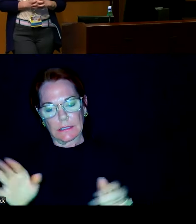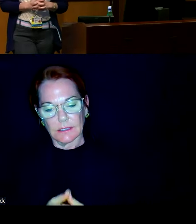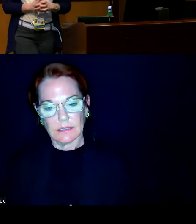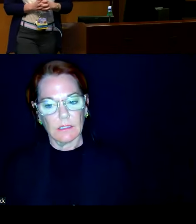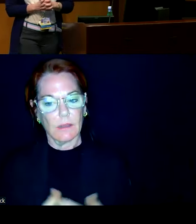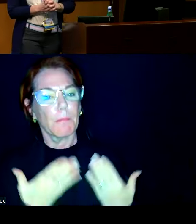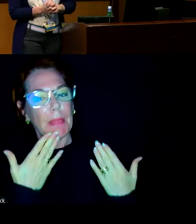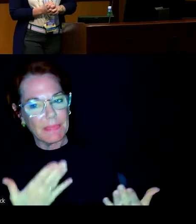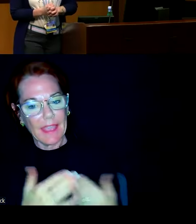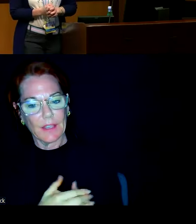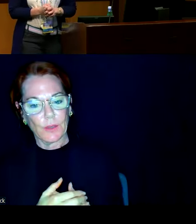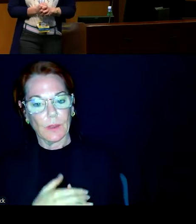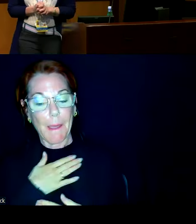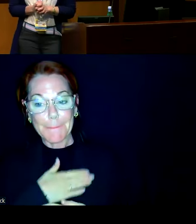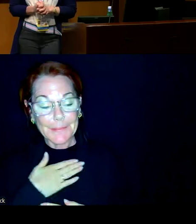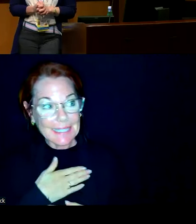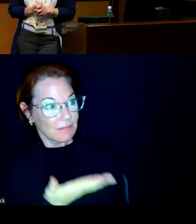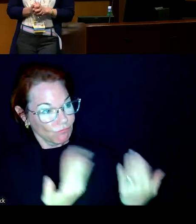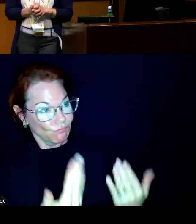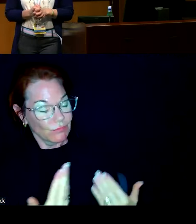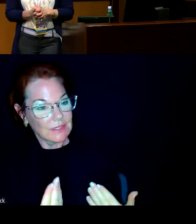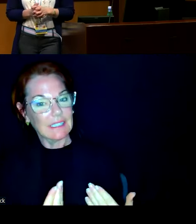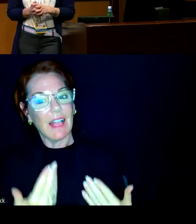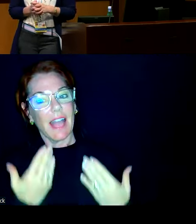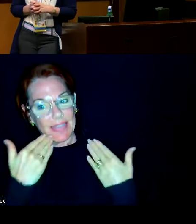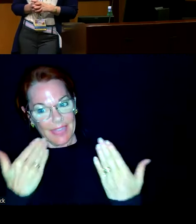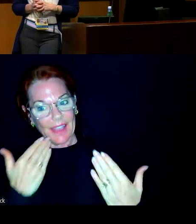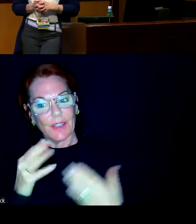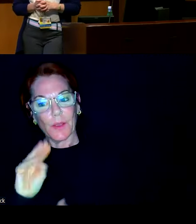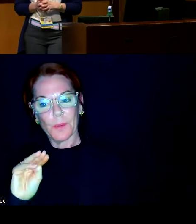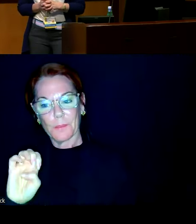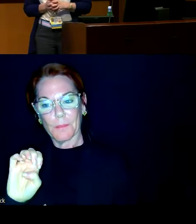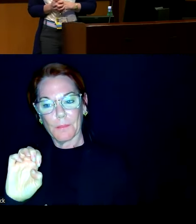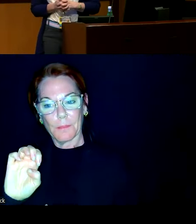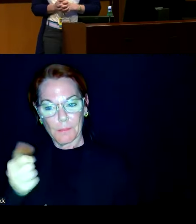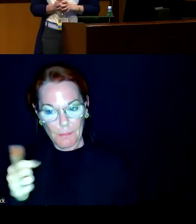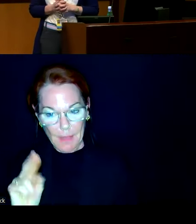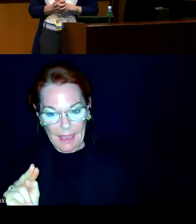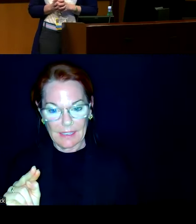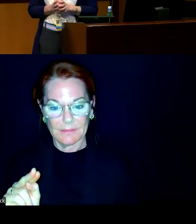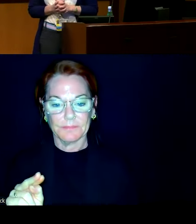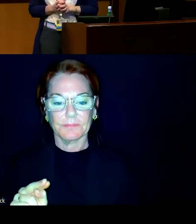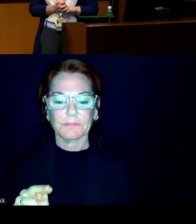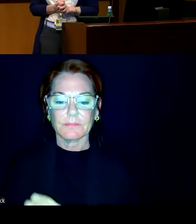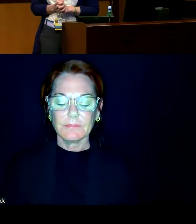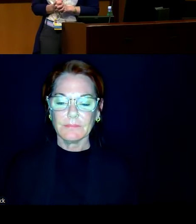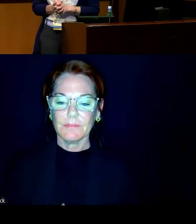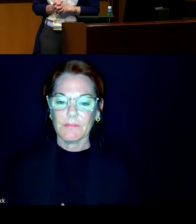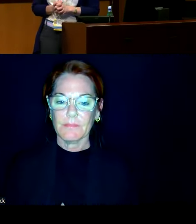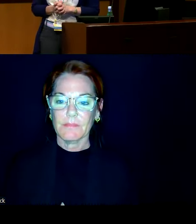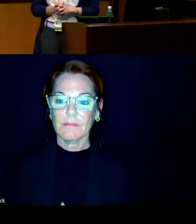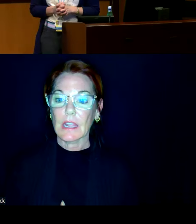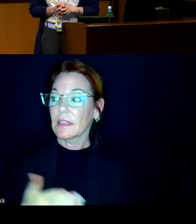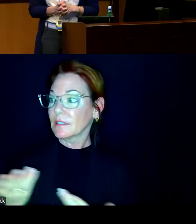Yeah. Please join me in thanking Megan for all her helpful information. And if you have